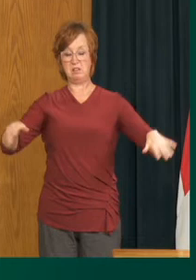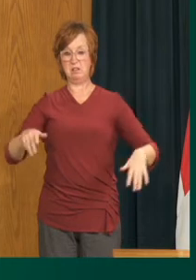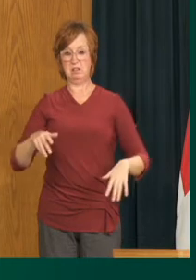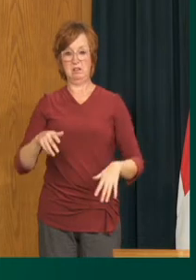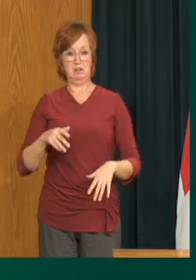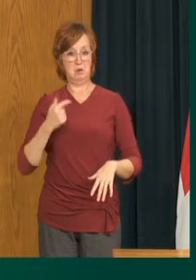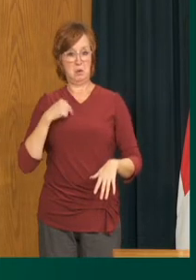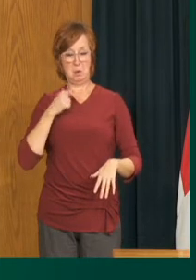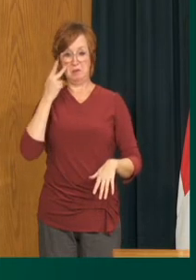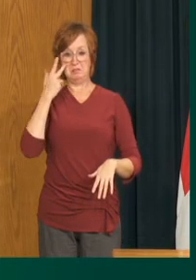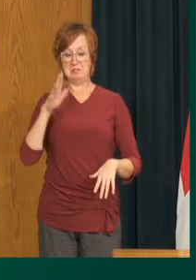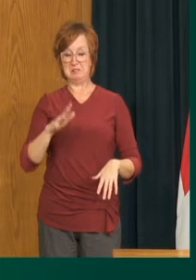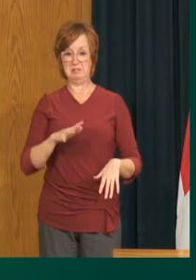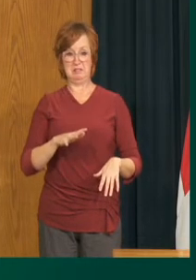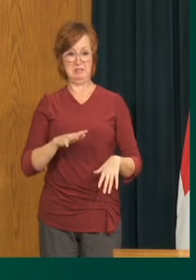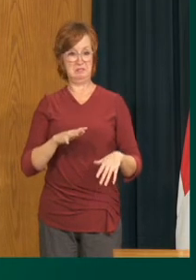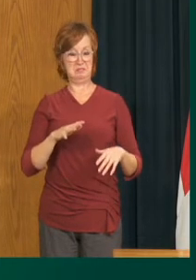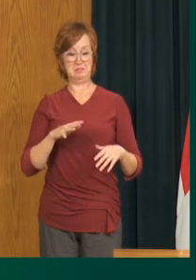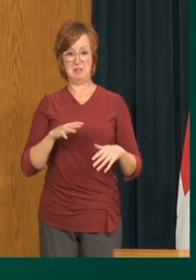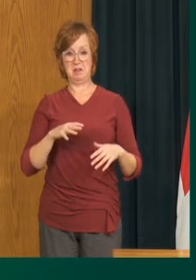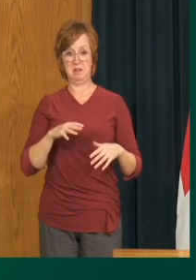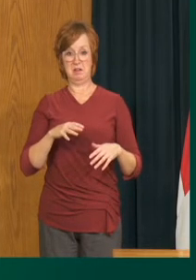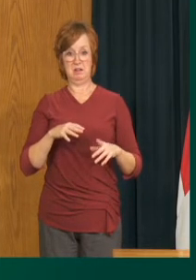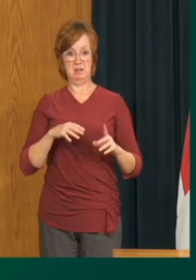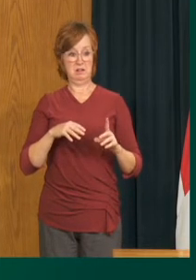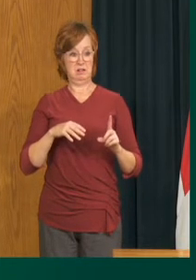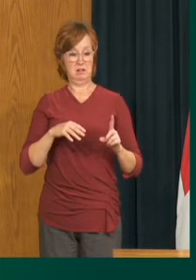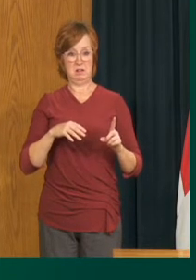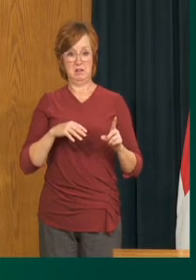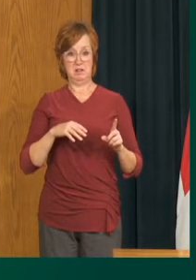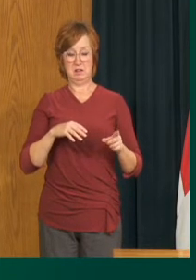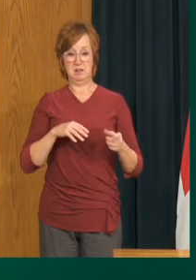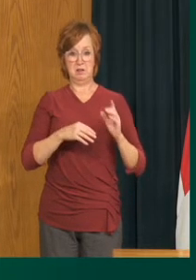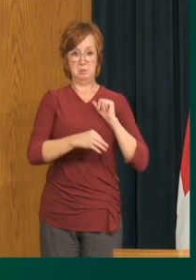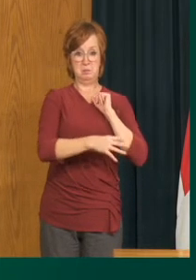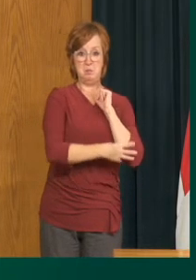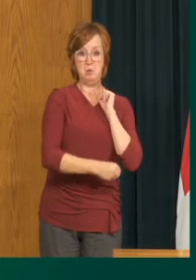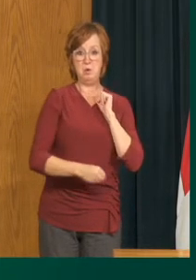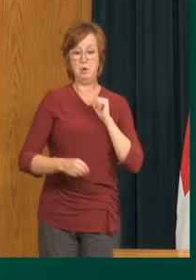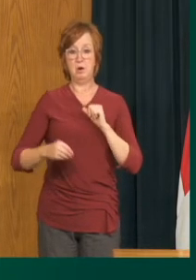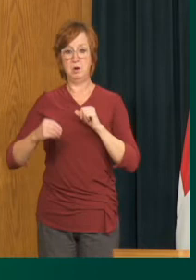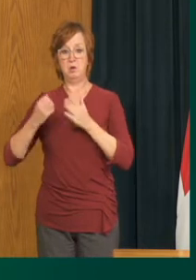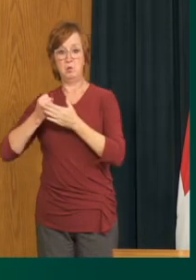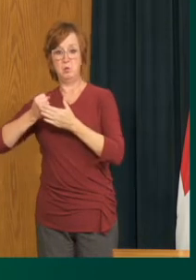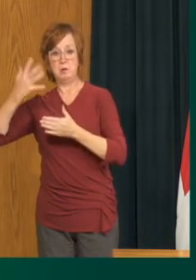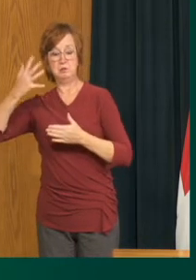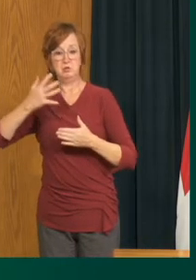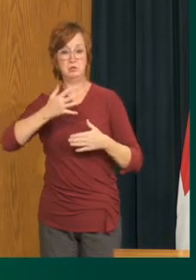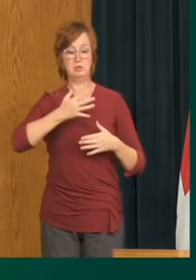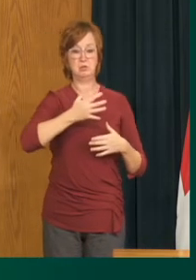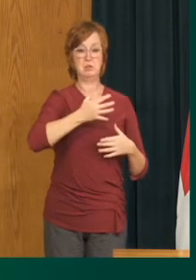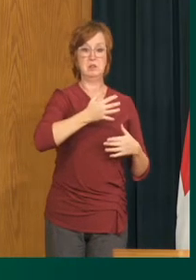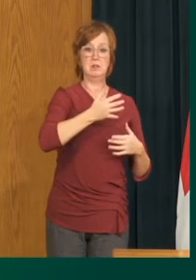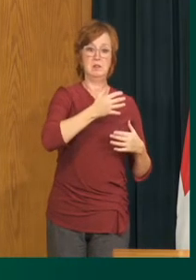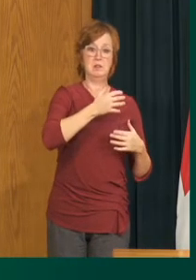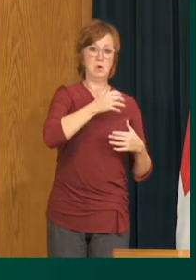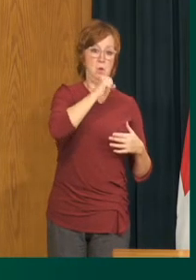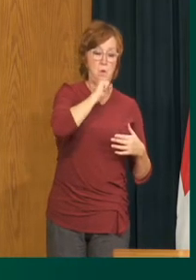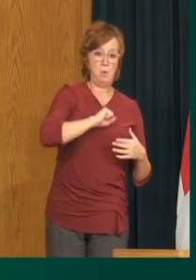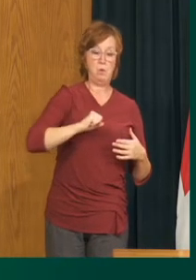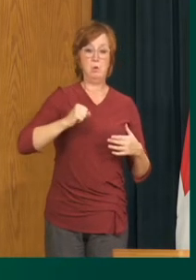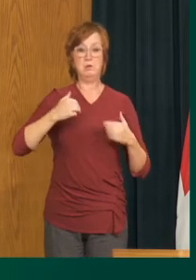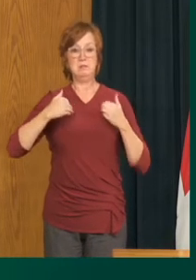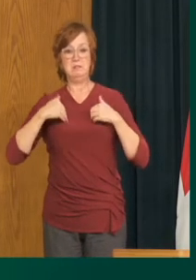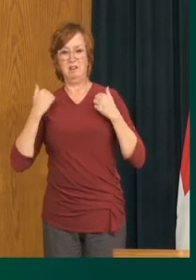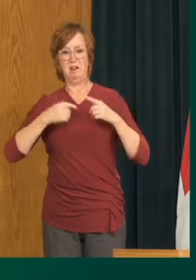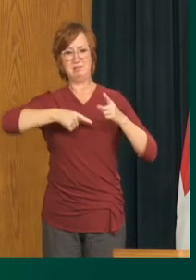doesn't differentiate between who you are, where you are. It does differentiate between what you are doing throughout your day and how